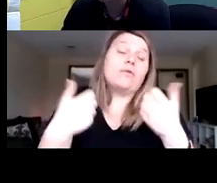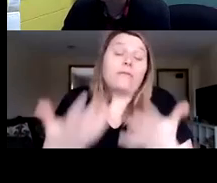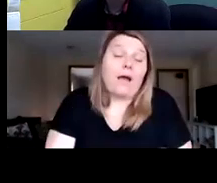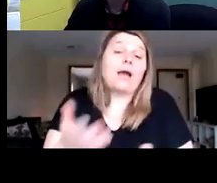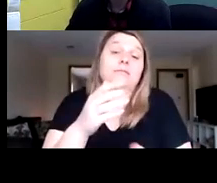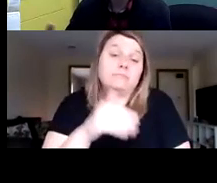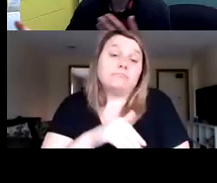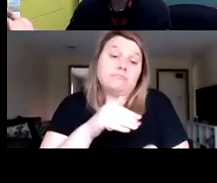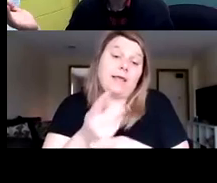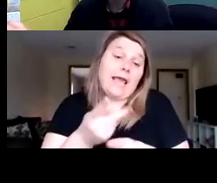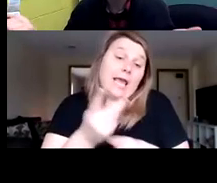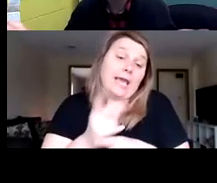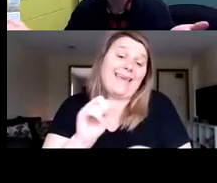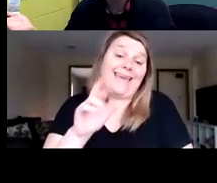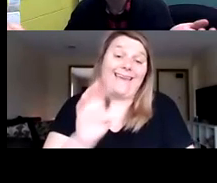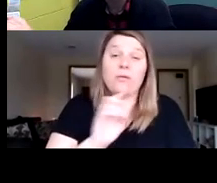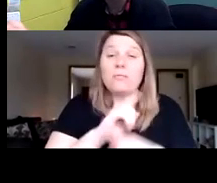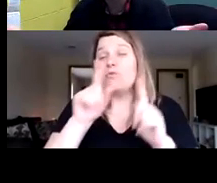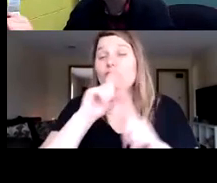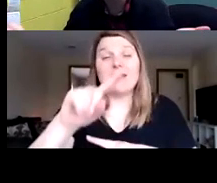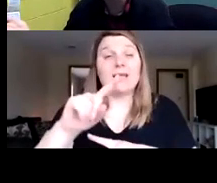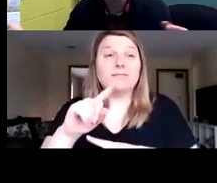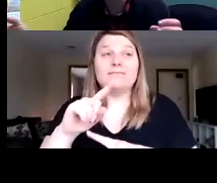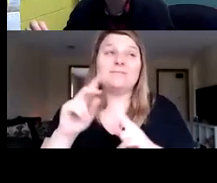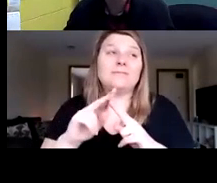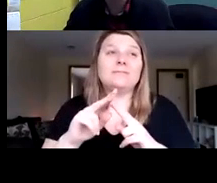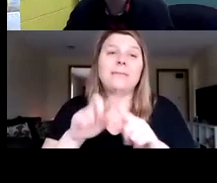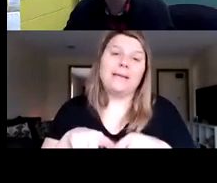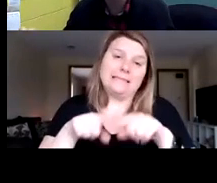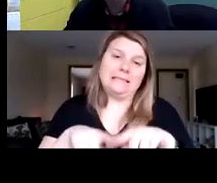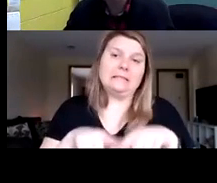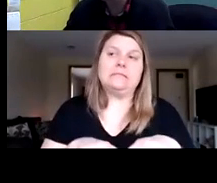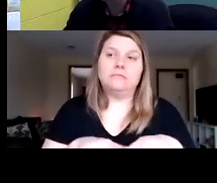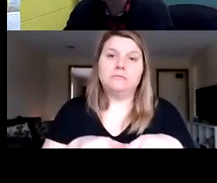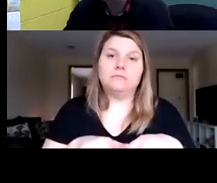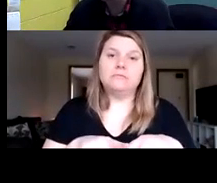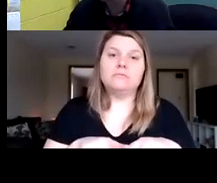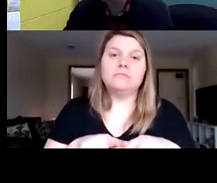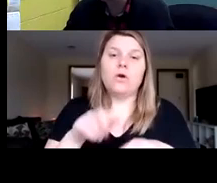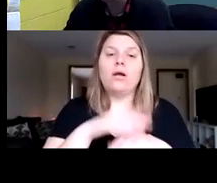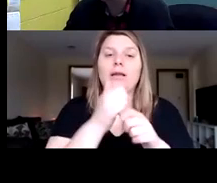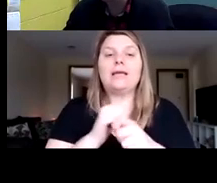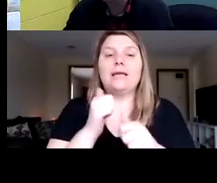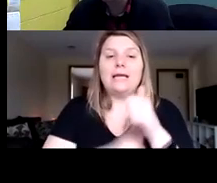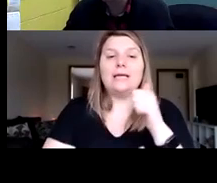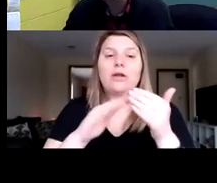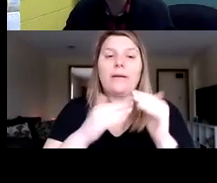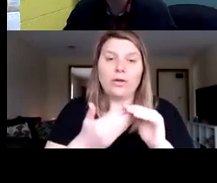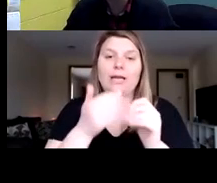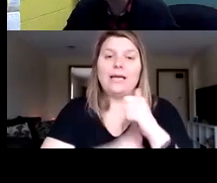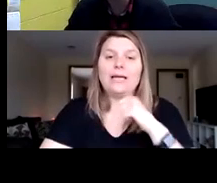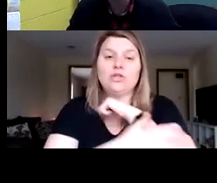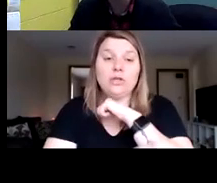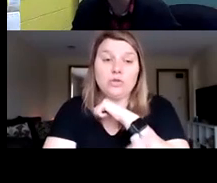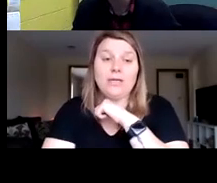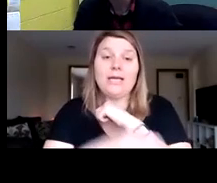care, but it's really it's variable from community to community, country to country, as to whether or